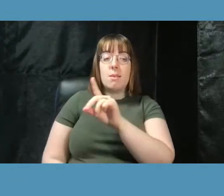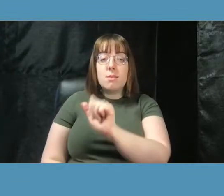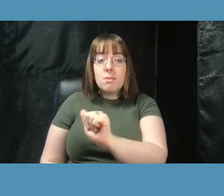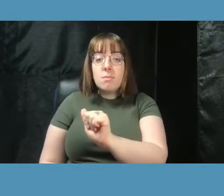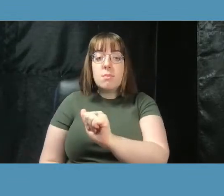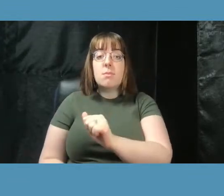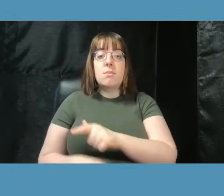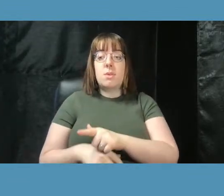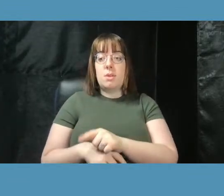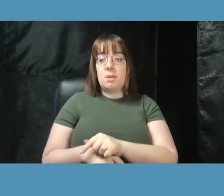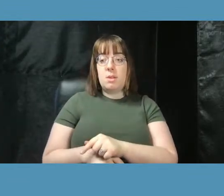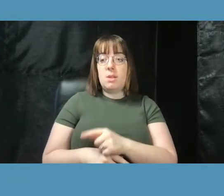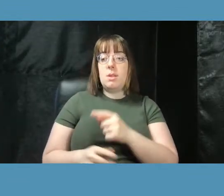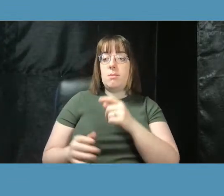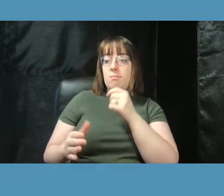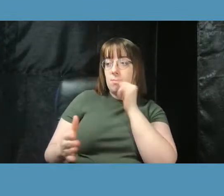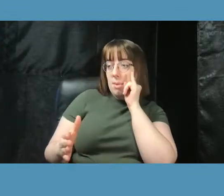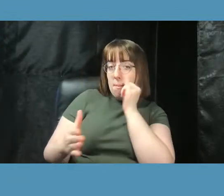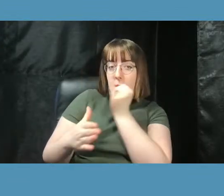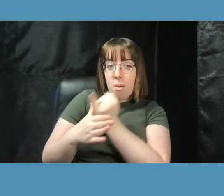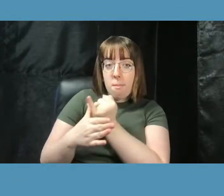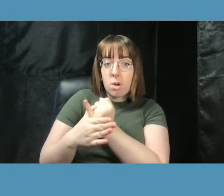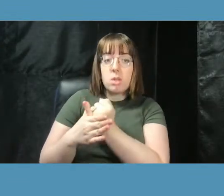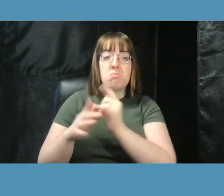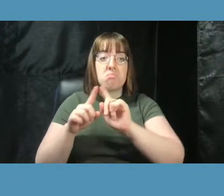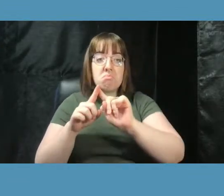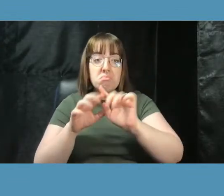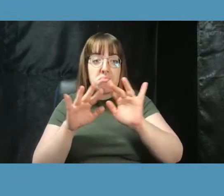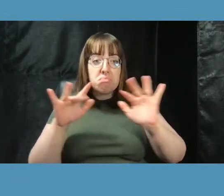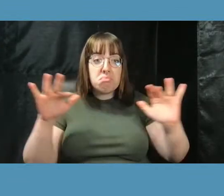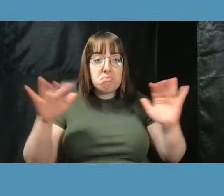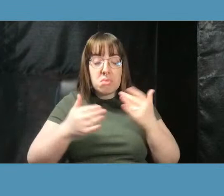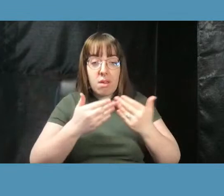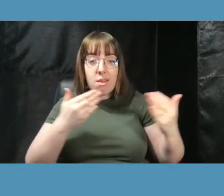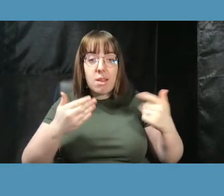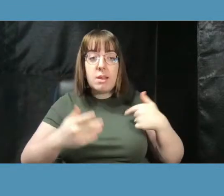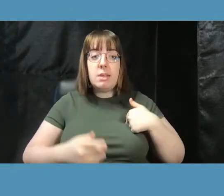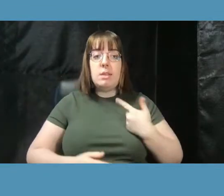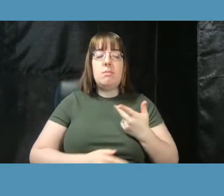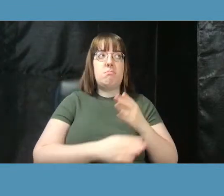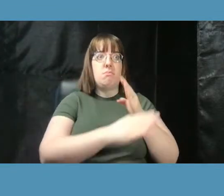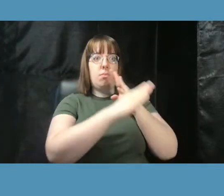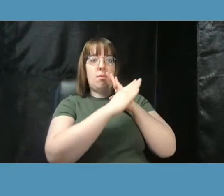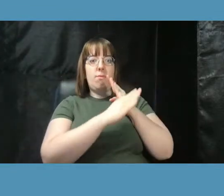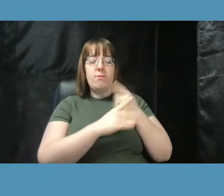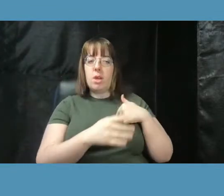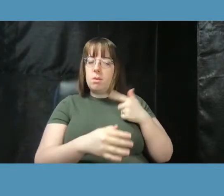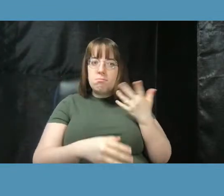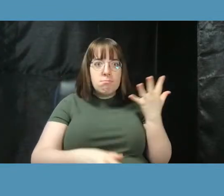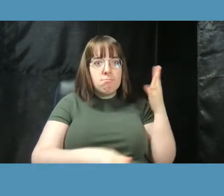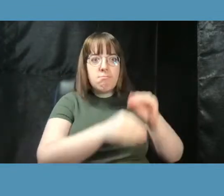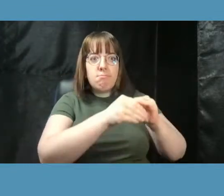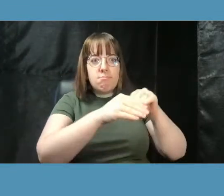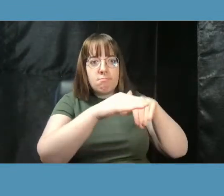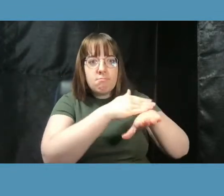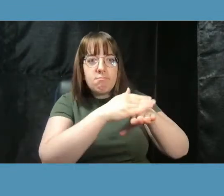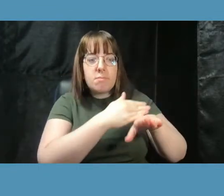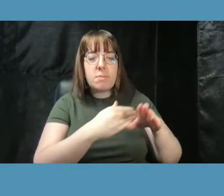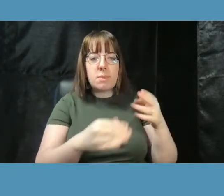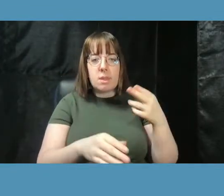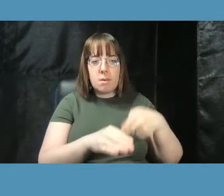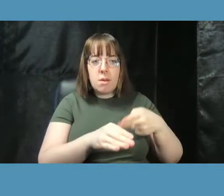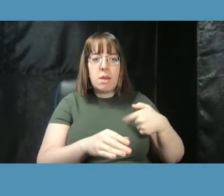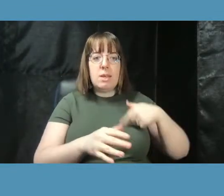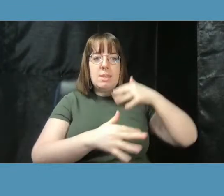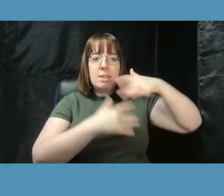attitudinal, environmental, and technological barriers that hinder their full and effective participation in society on an